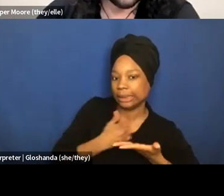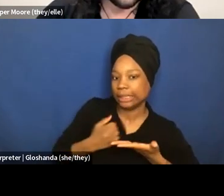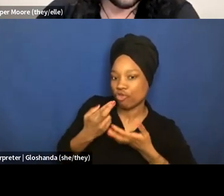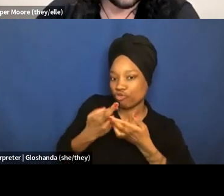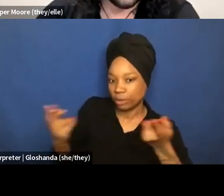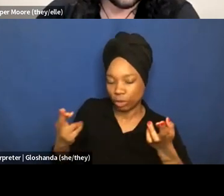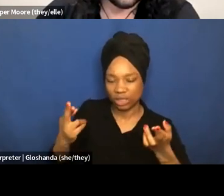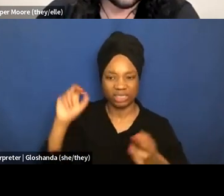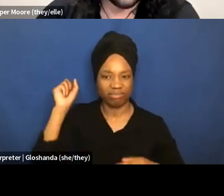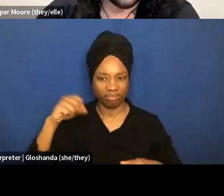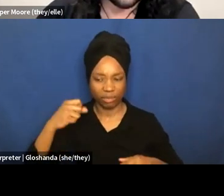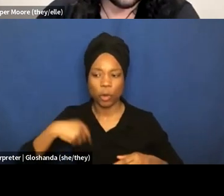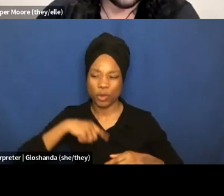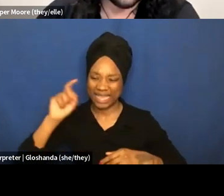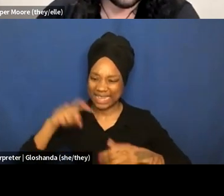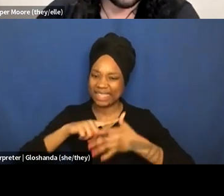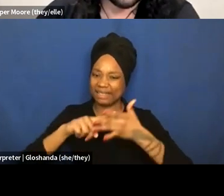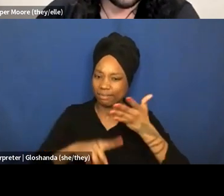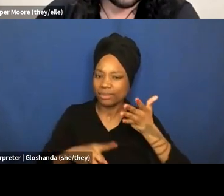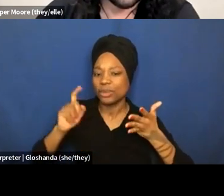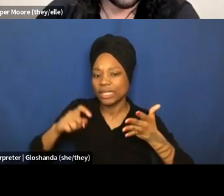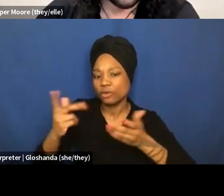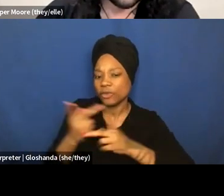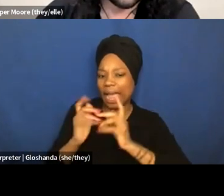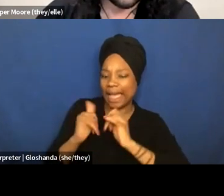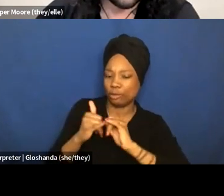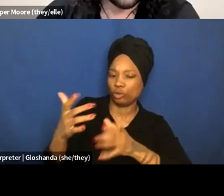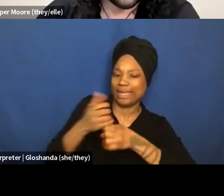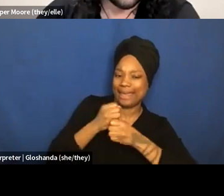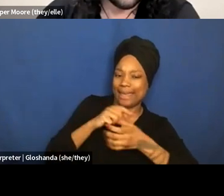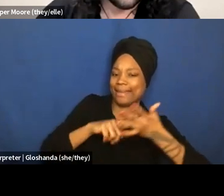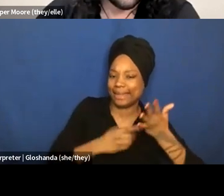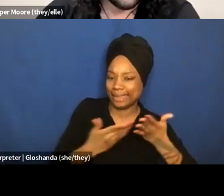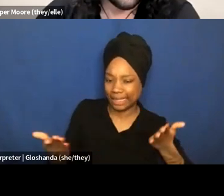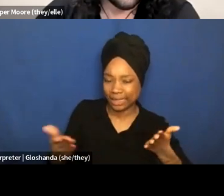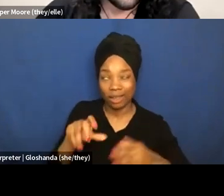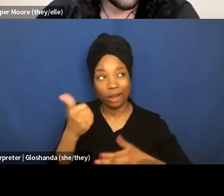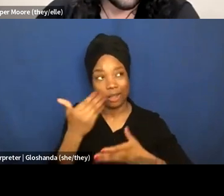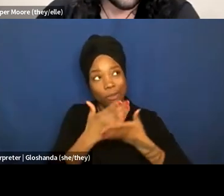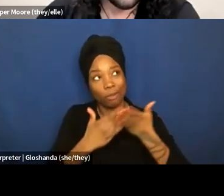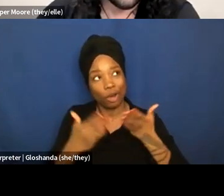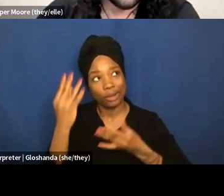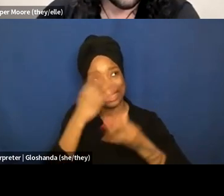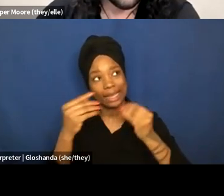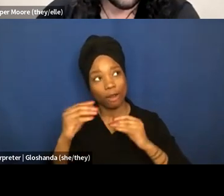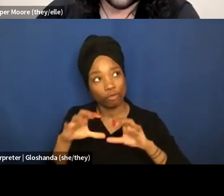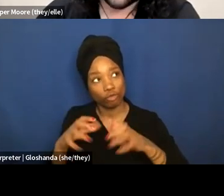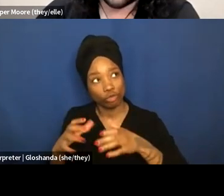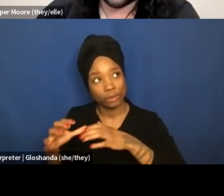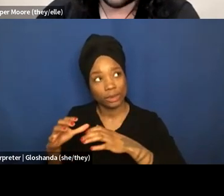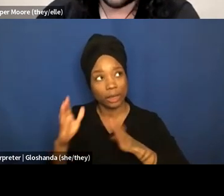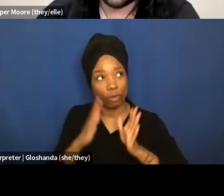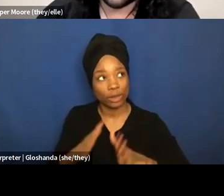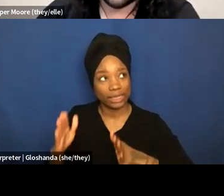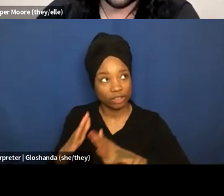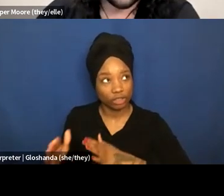them. And kind of another piece on this, you know, thinking of groups and organizations, sometimes we